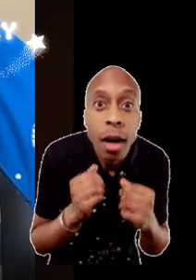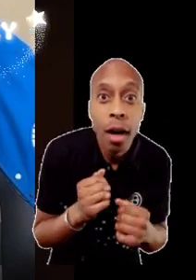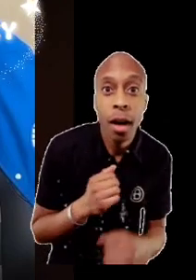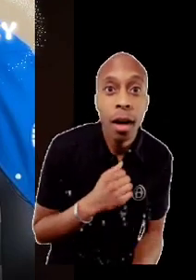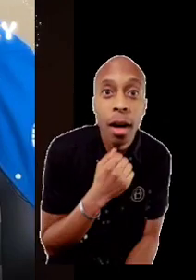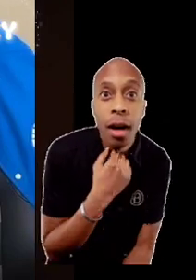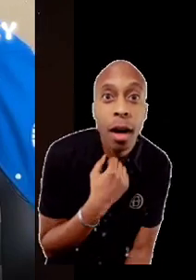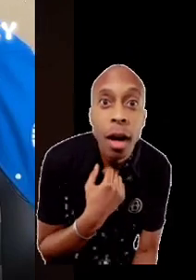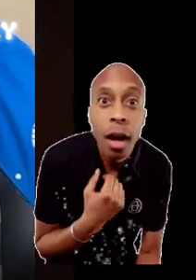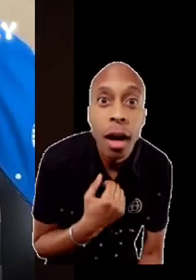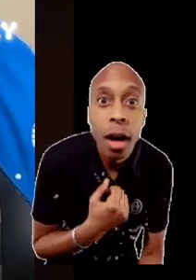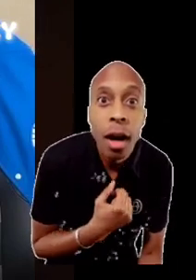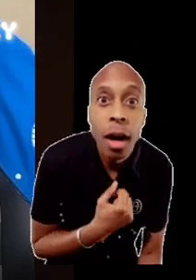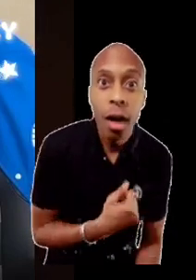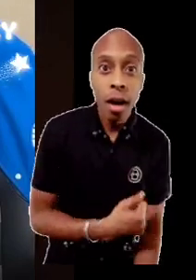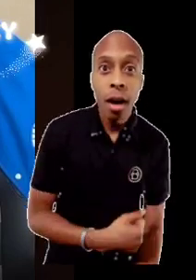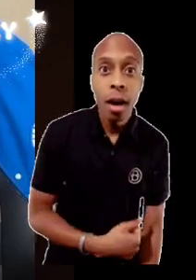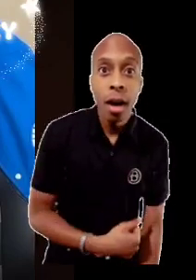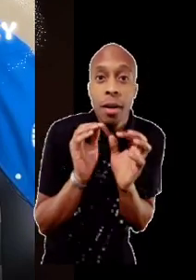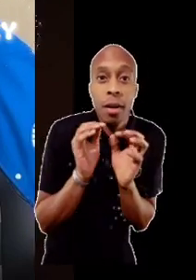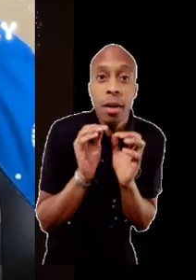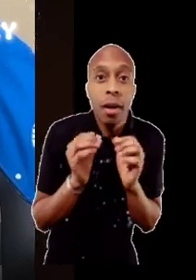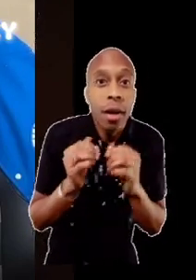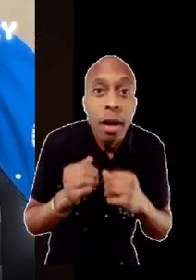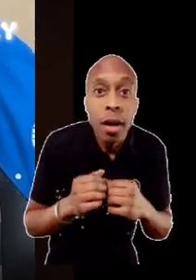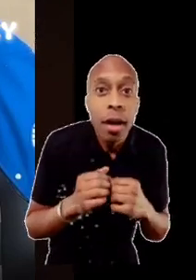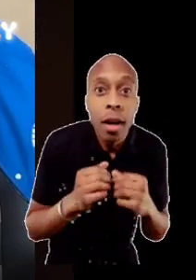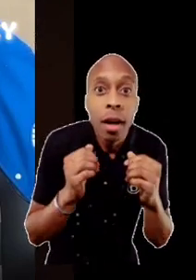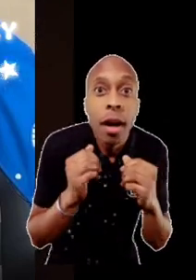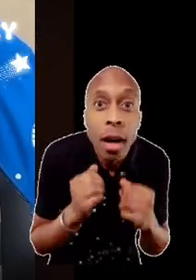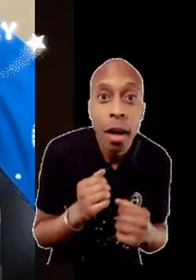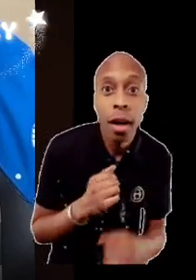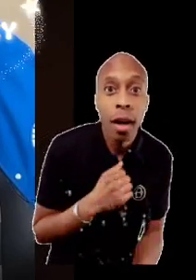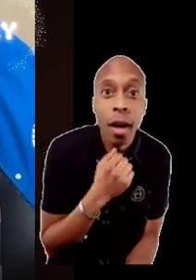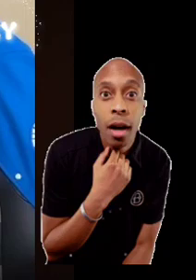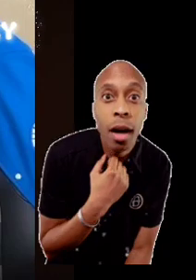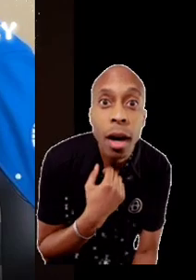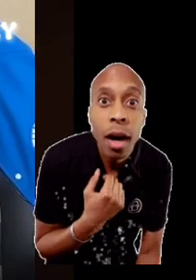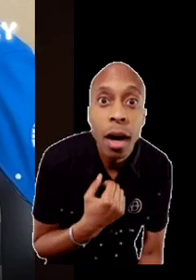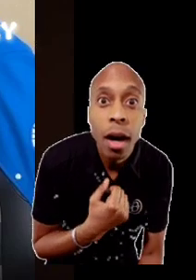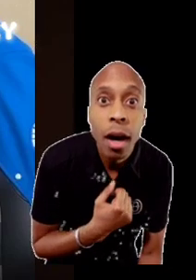You know why the Lord didn't want me to know that that woman was following me at first?